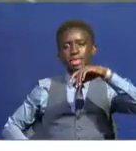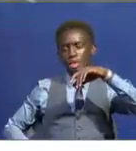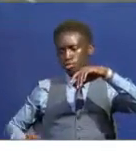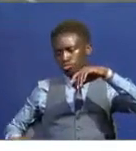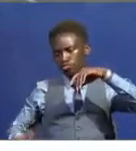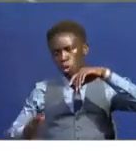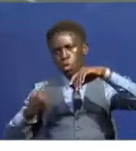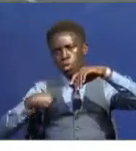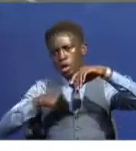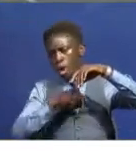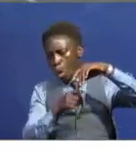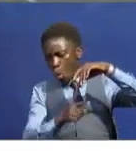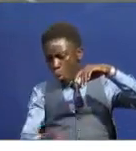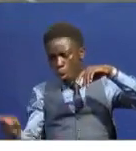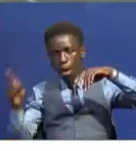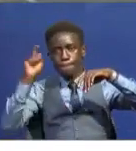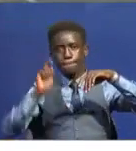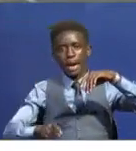abide by